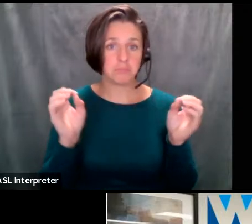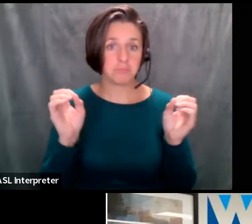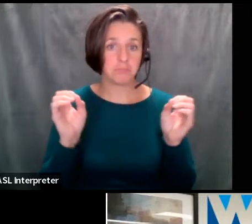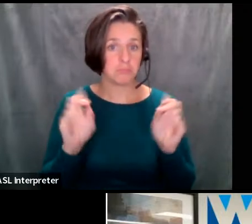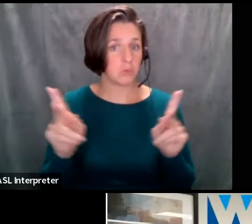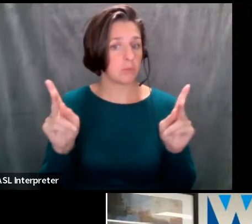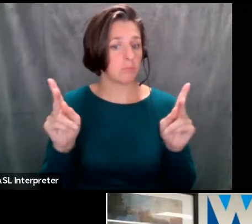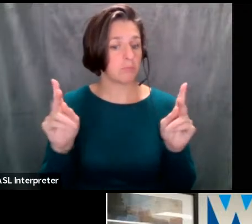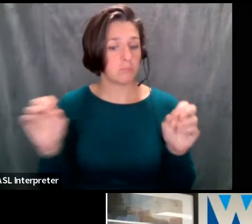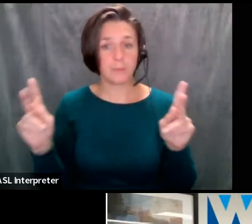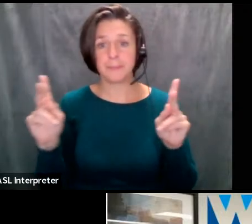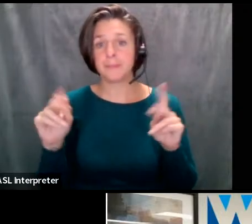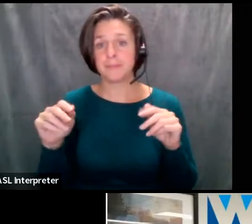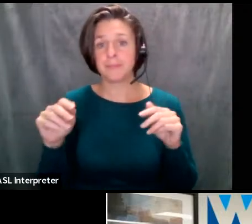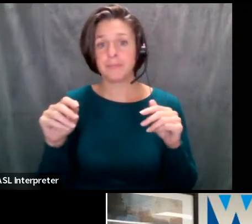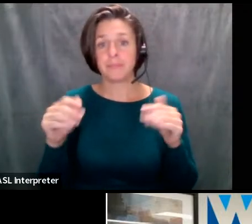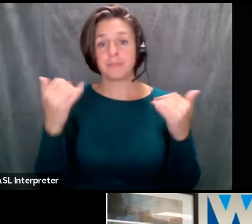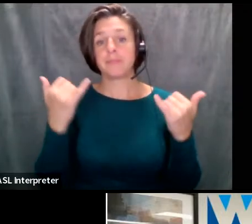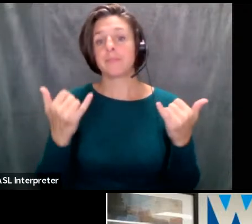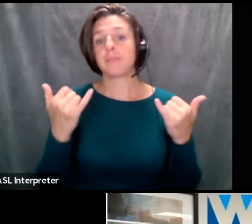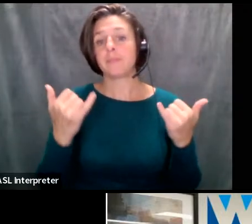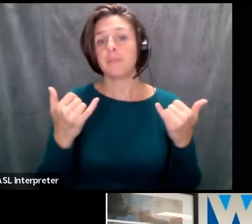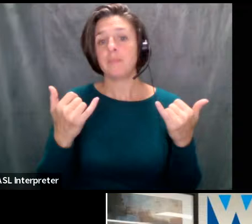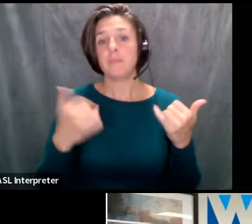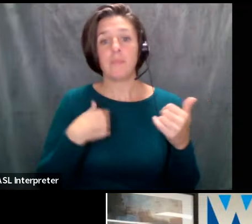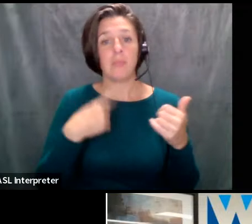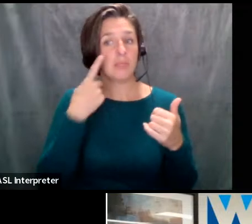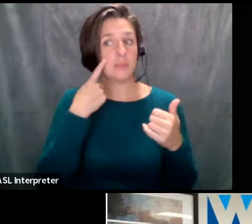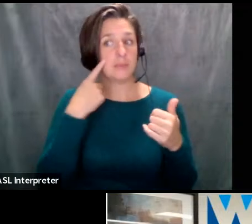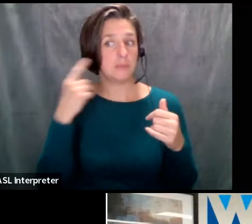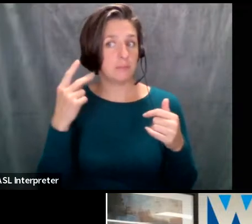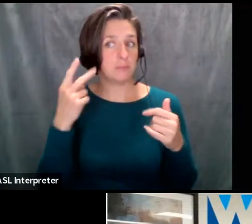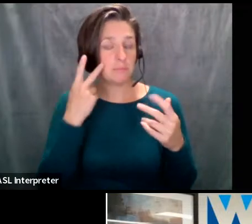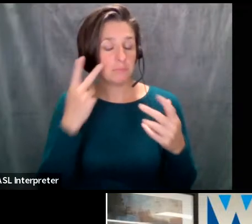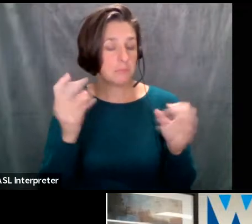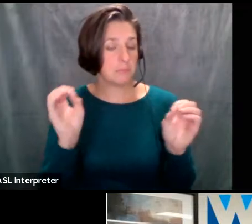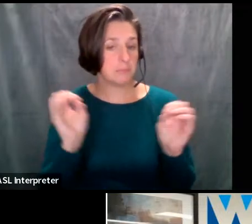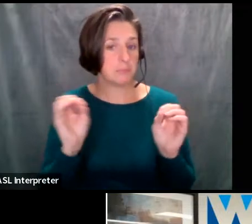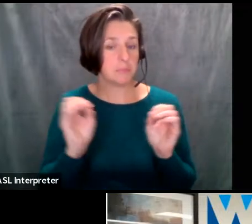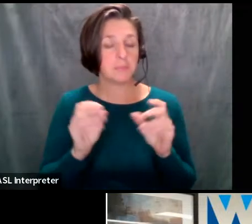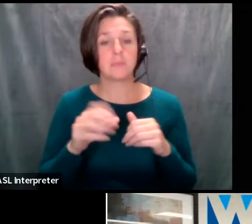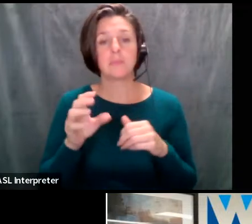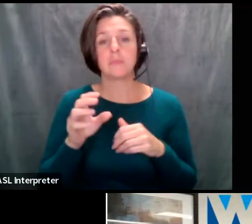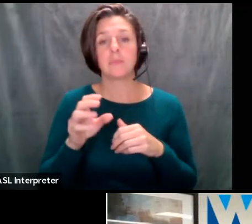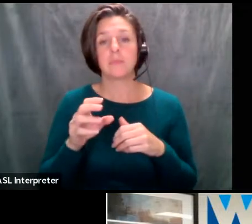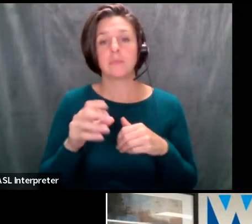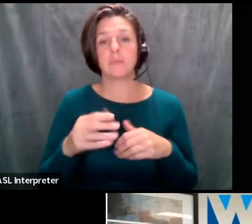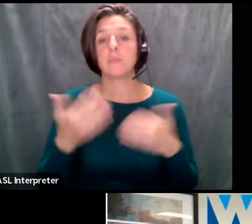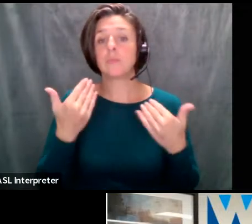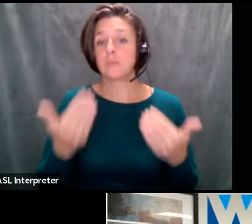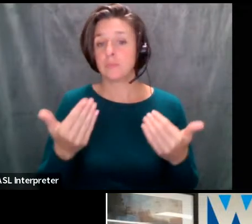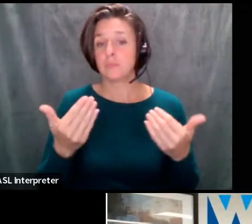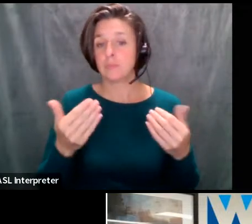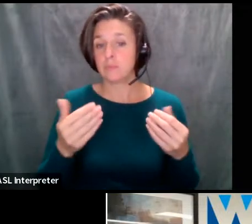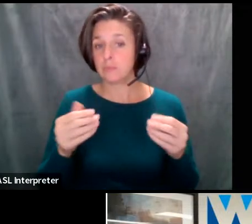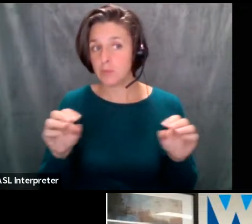Okay. With that said, I don't see anybody, so I can entertain a motion.